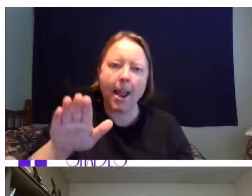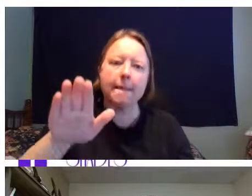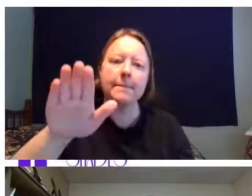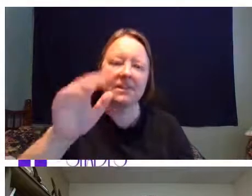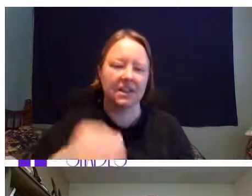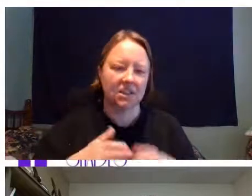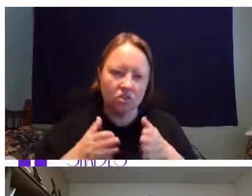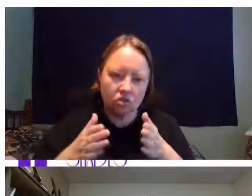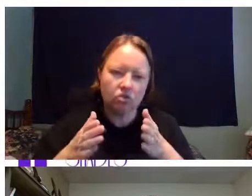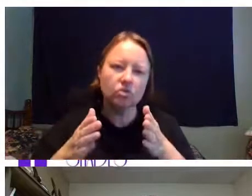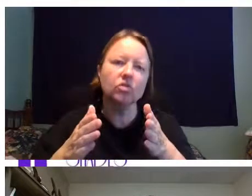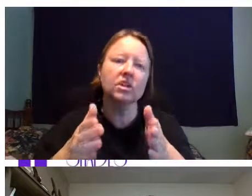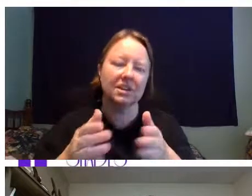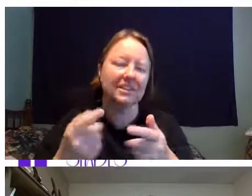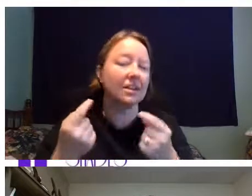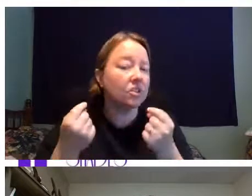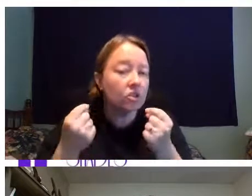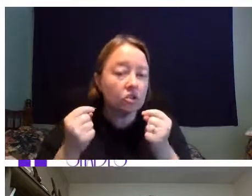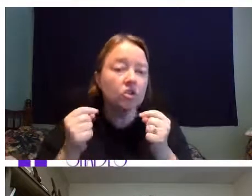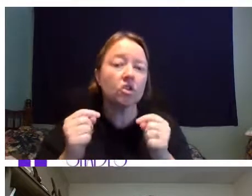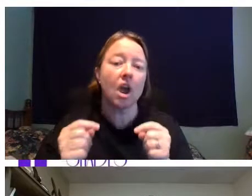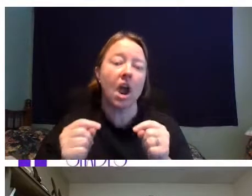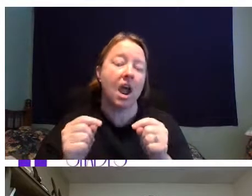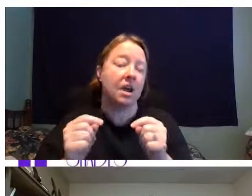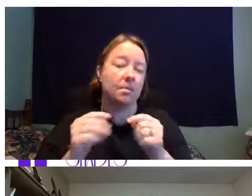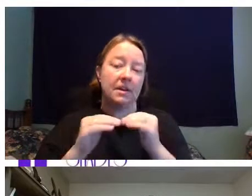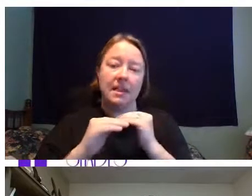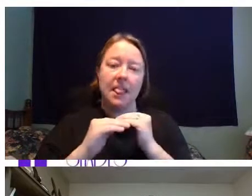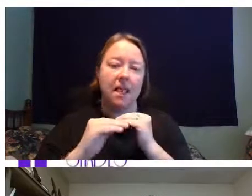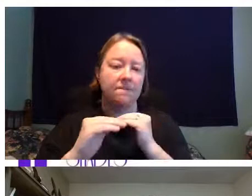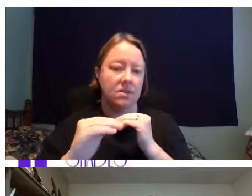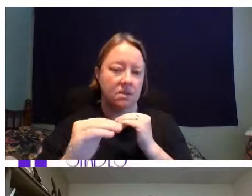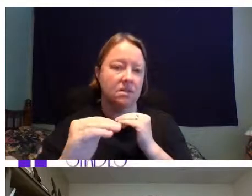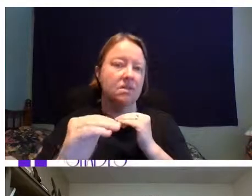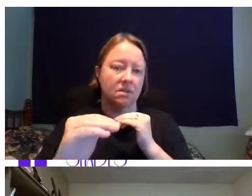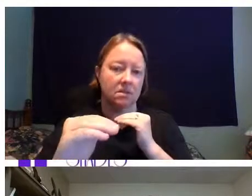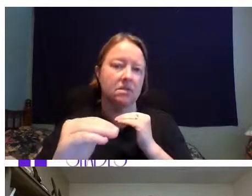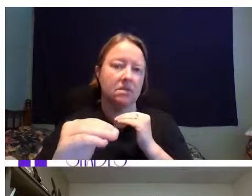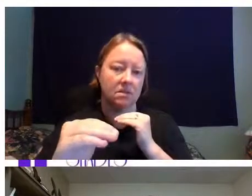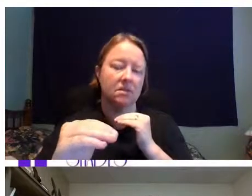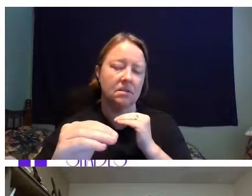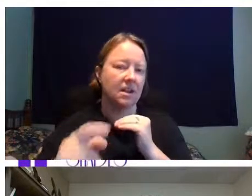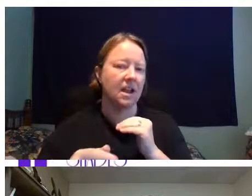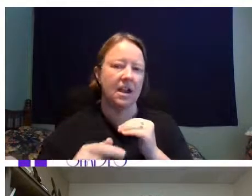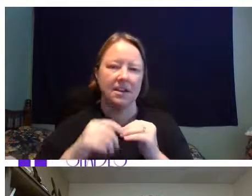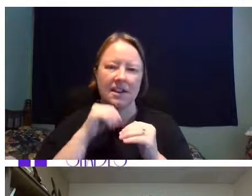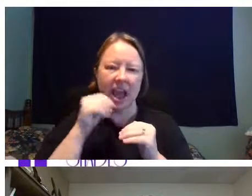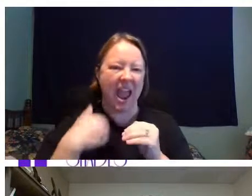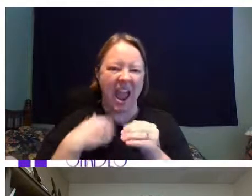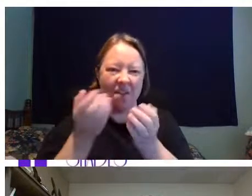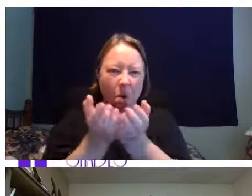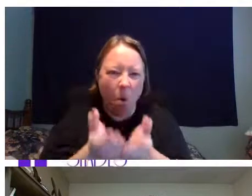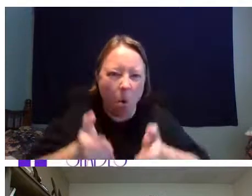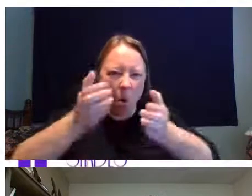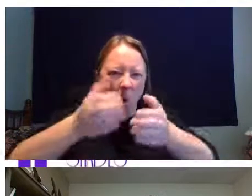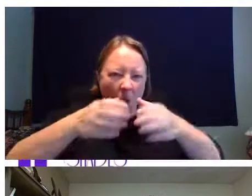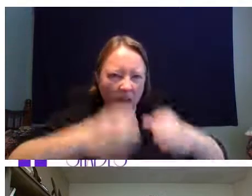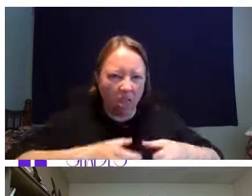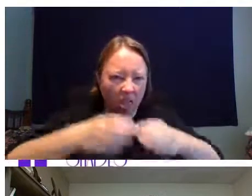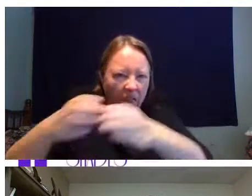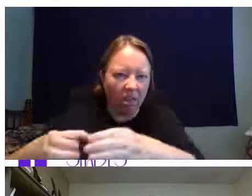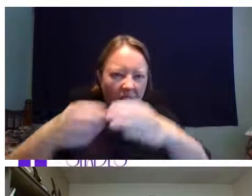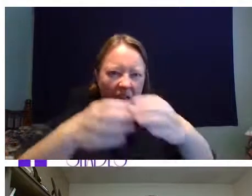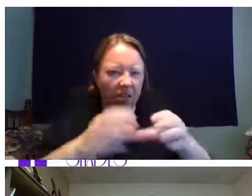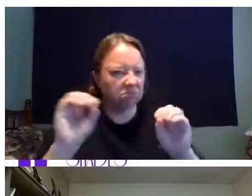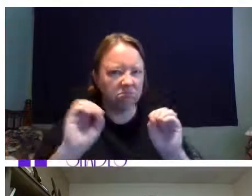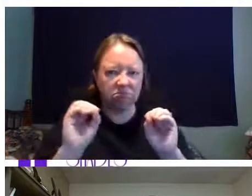tried to keep them as, level, keeping, them free of potholes and, just to get